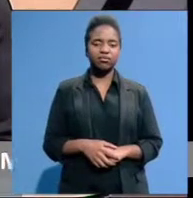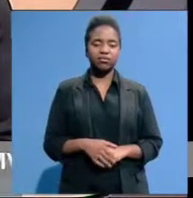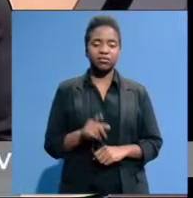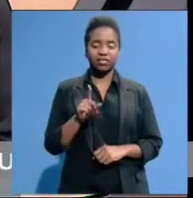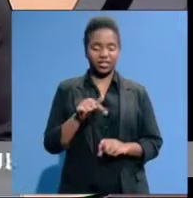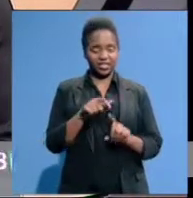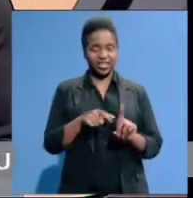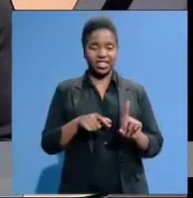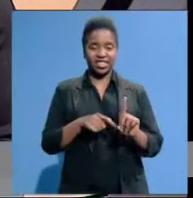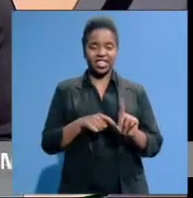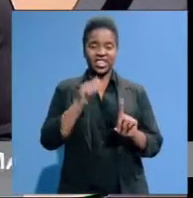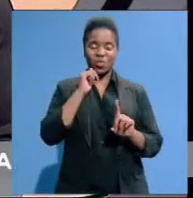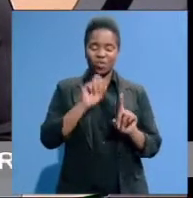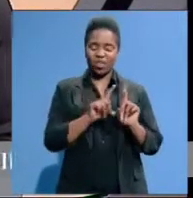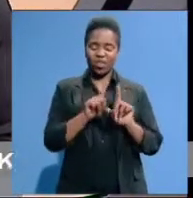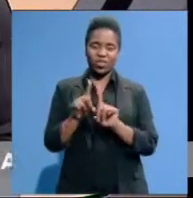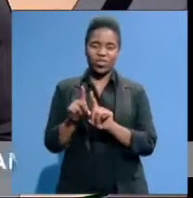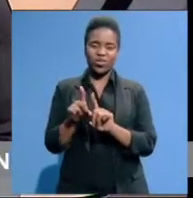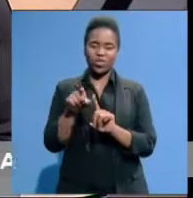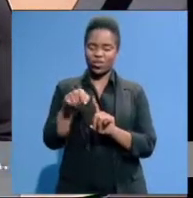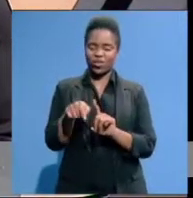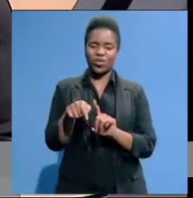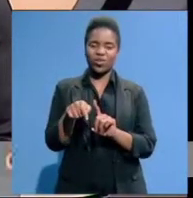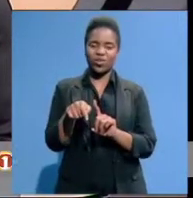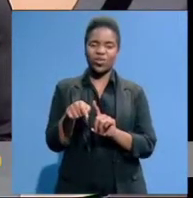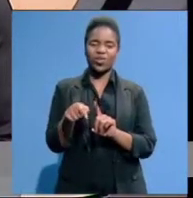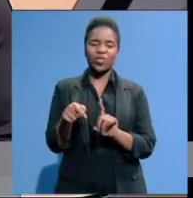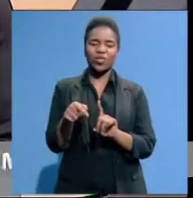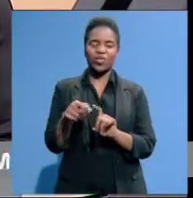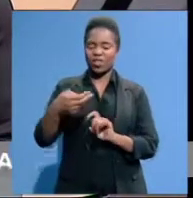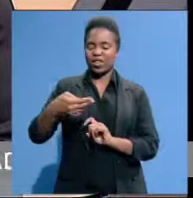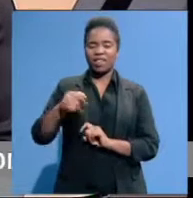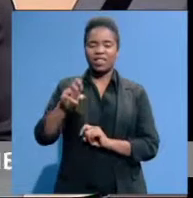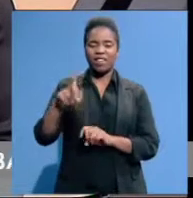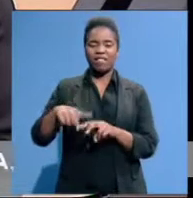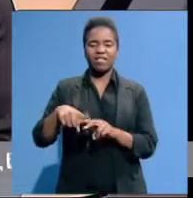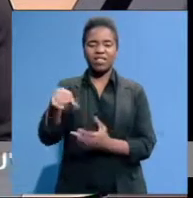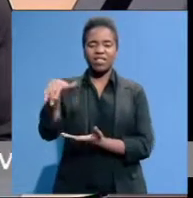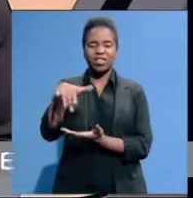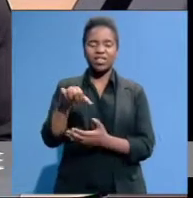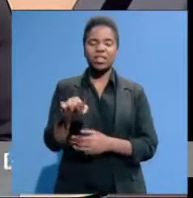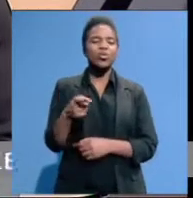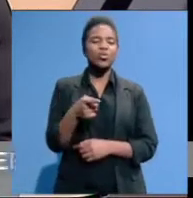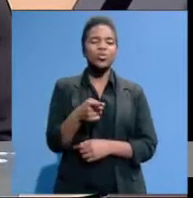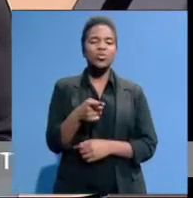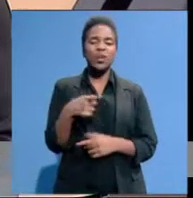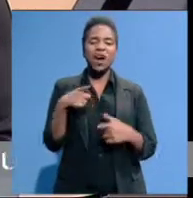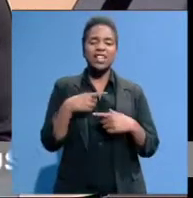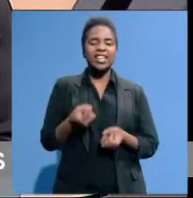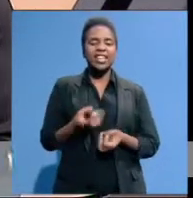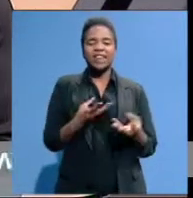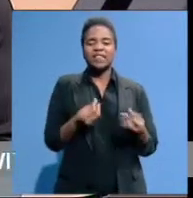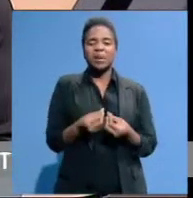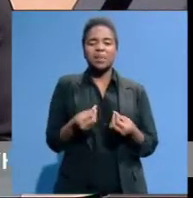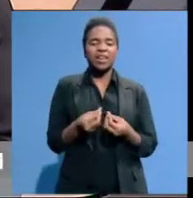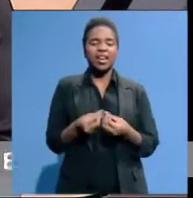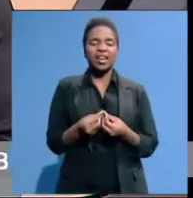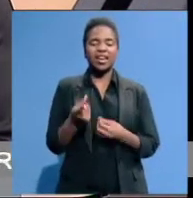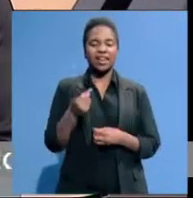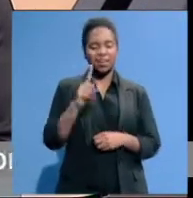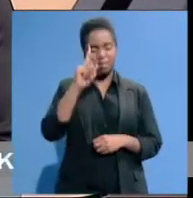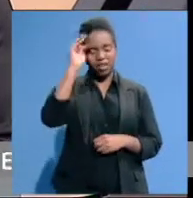people were sort of surprised. What kind of a show is this where we have to go through this detector door and all that? And then later, when they realized, when